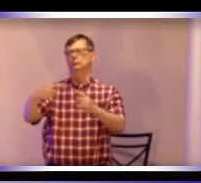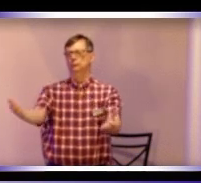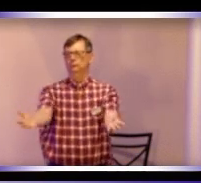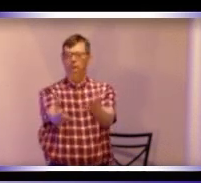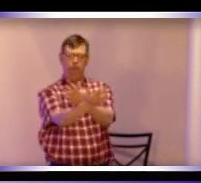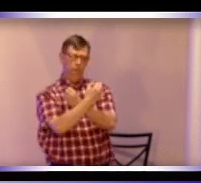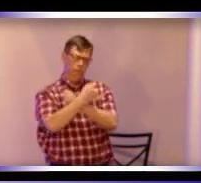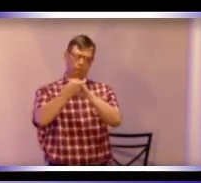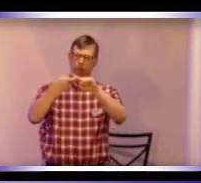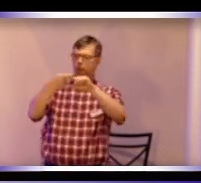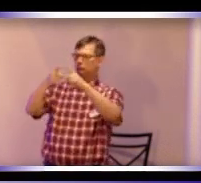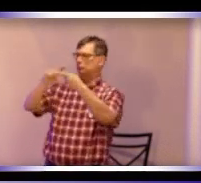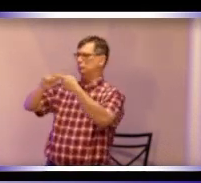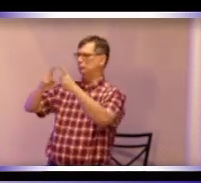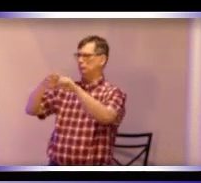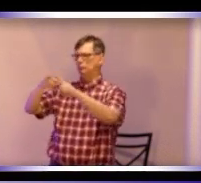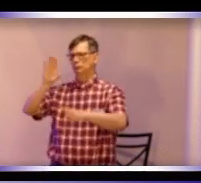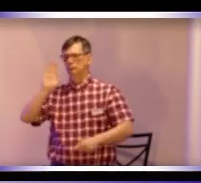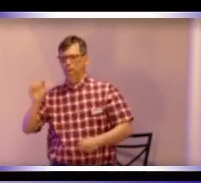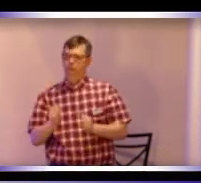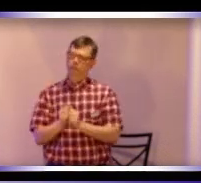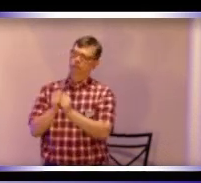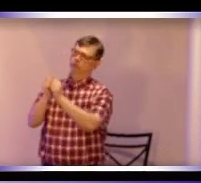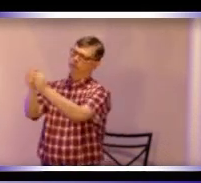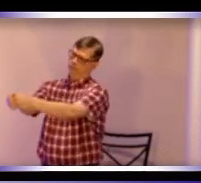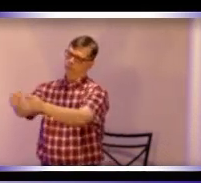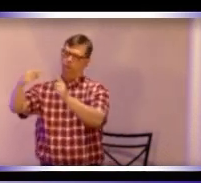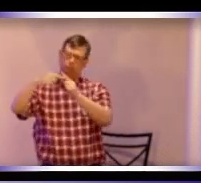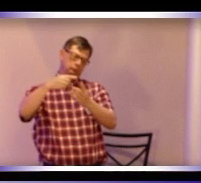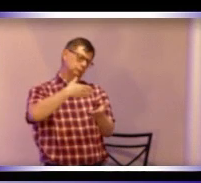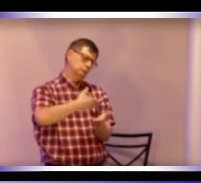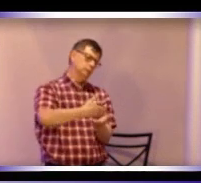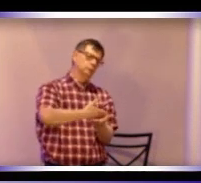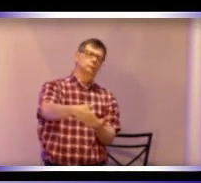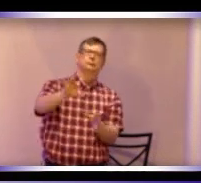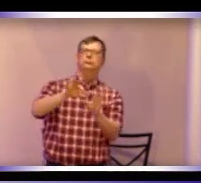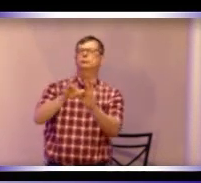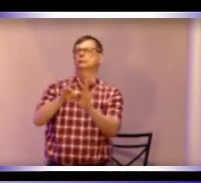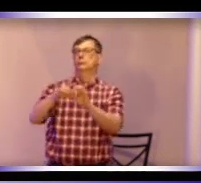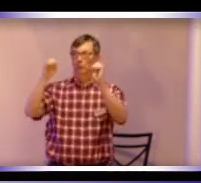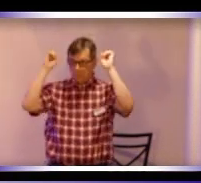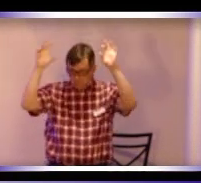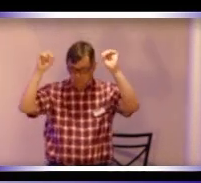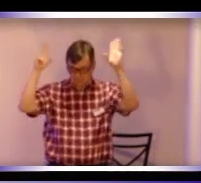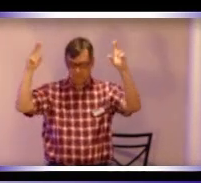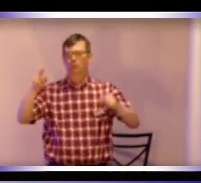embracing change that led to something wonderful for you,